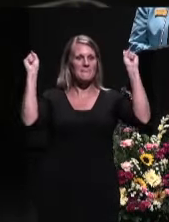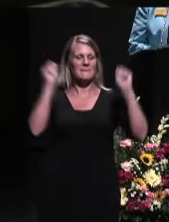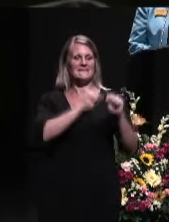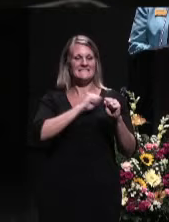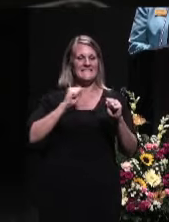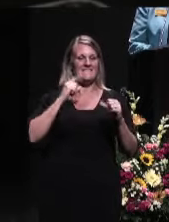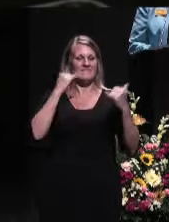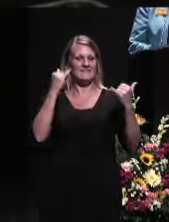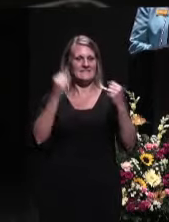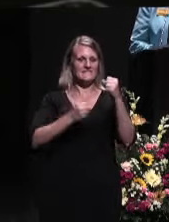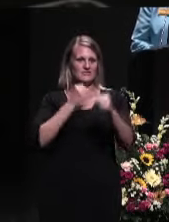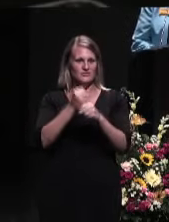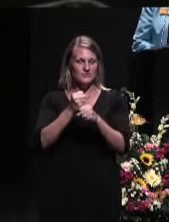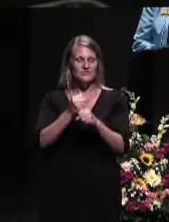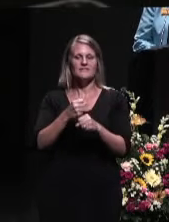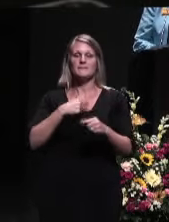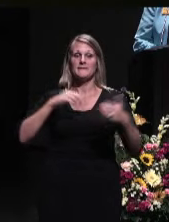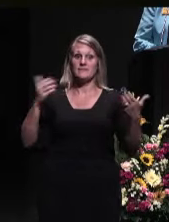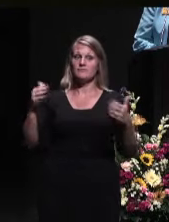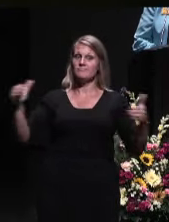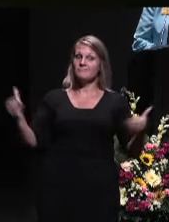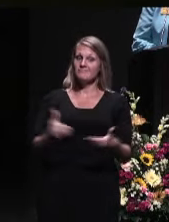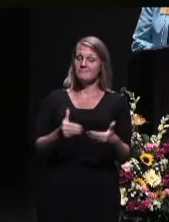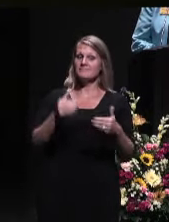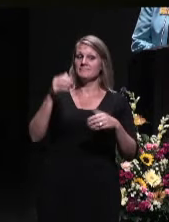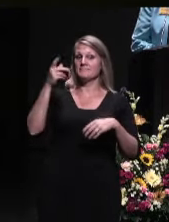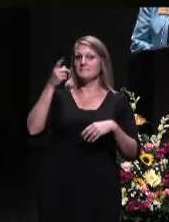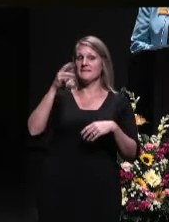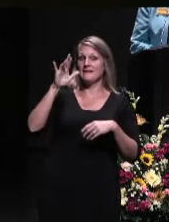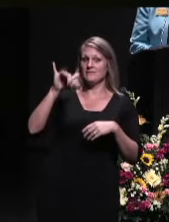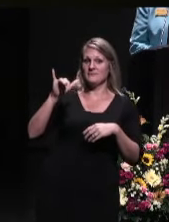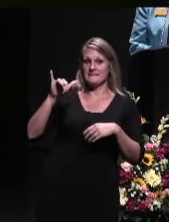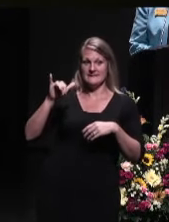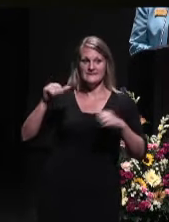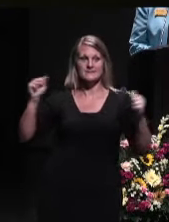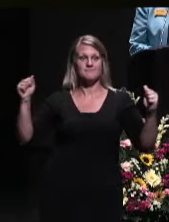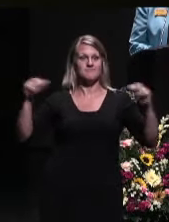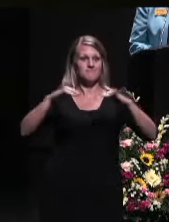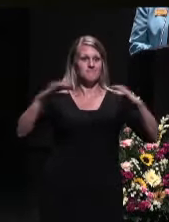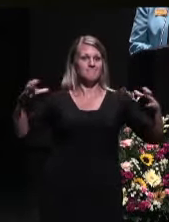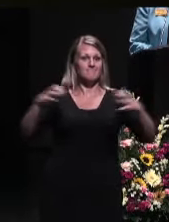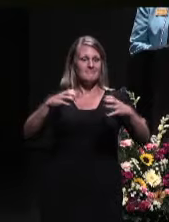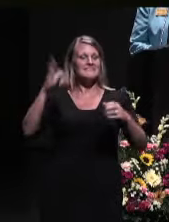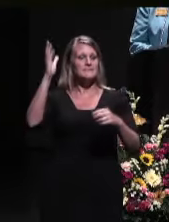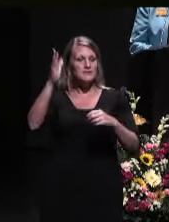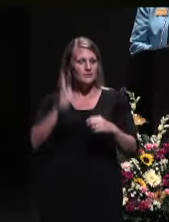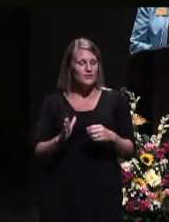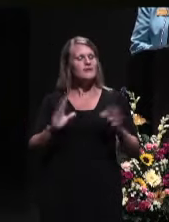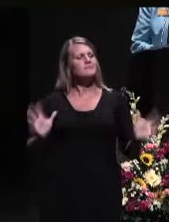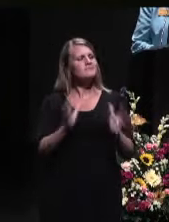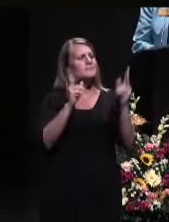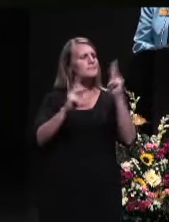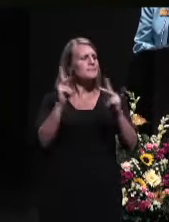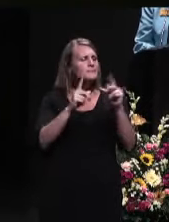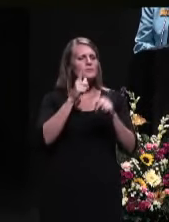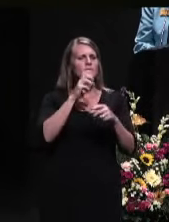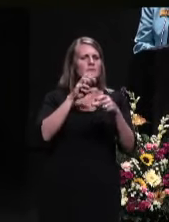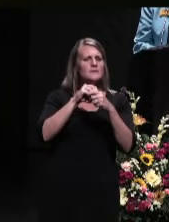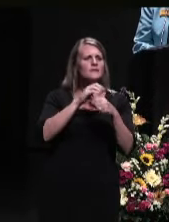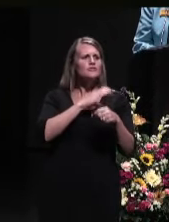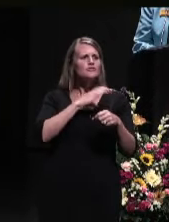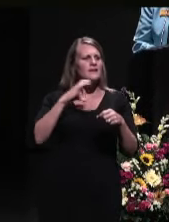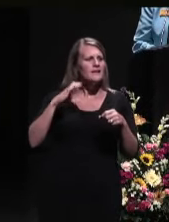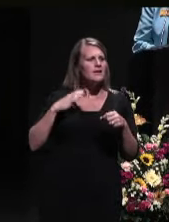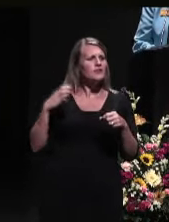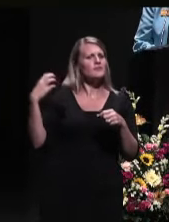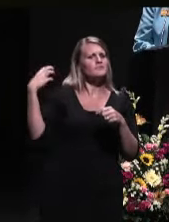year, and I am here to introduce the plenary speaker as well as encourage individuals involved with shared governance at